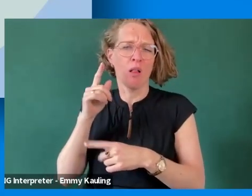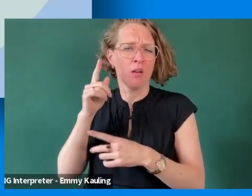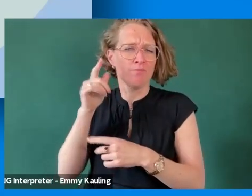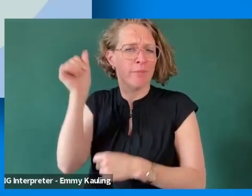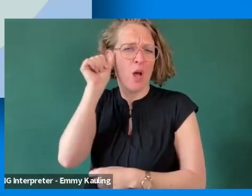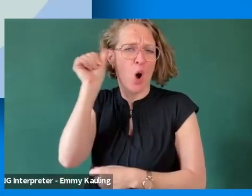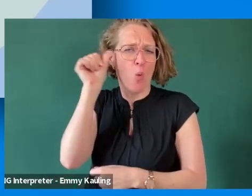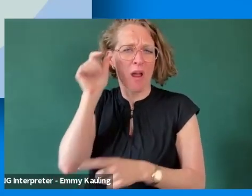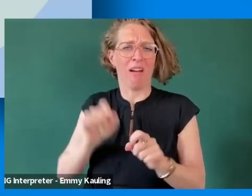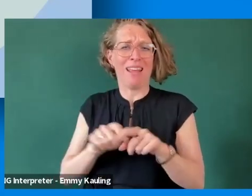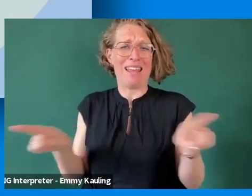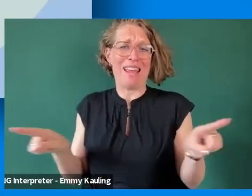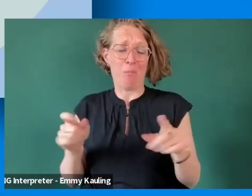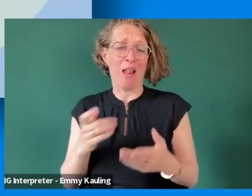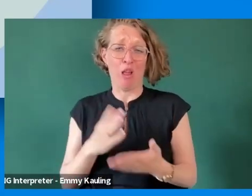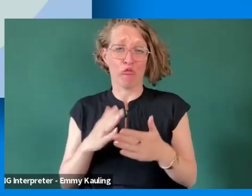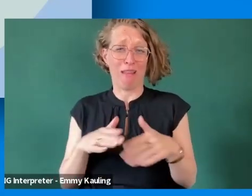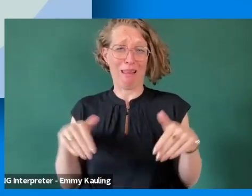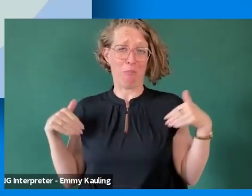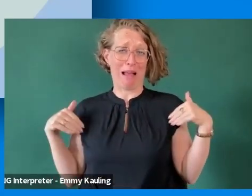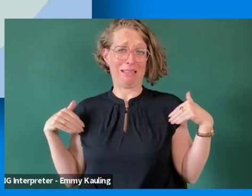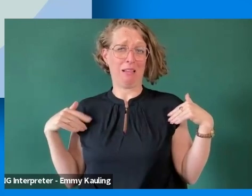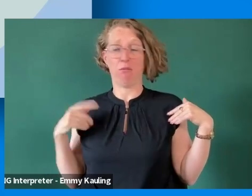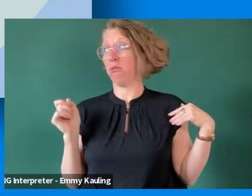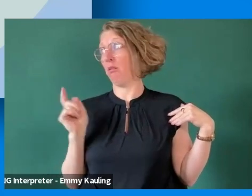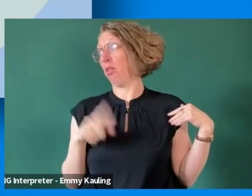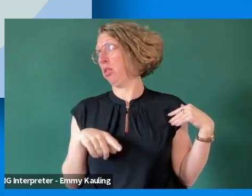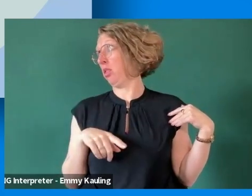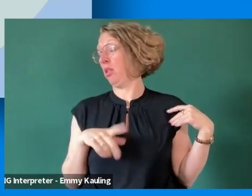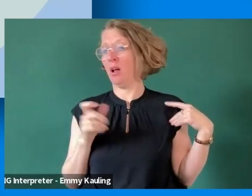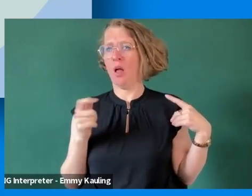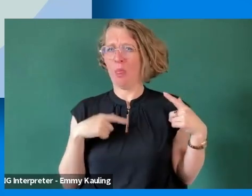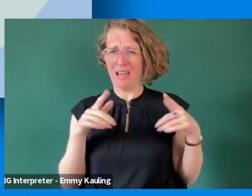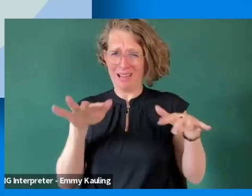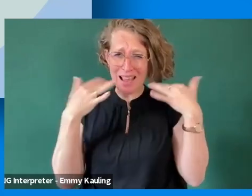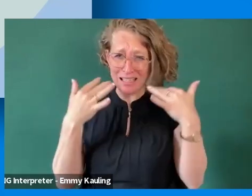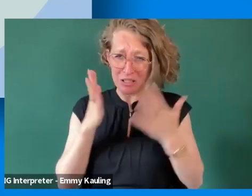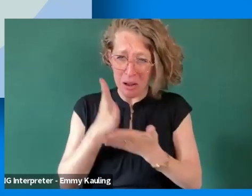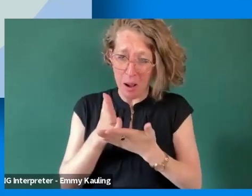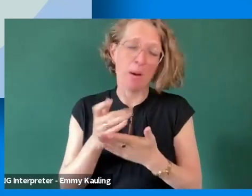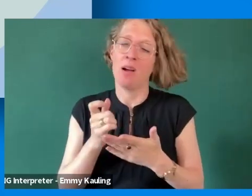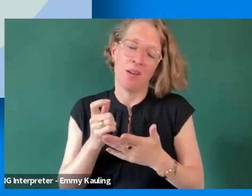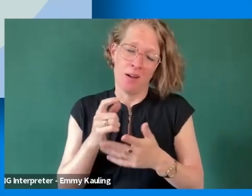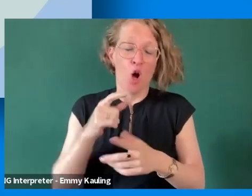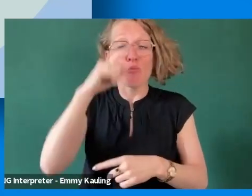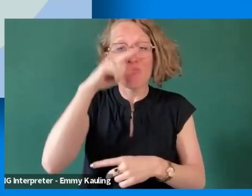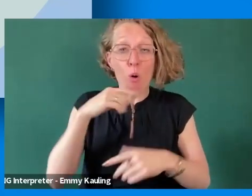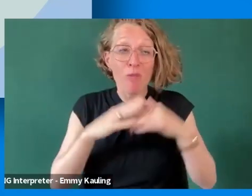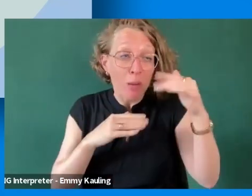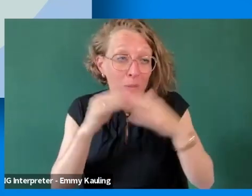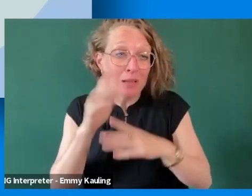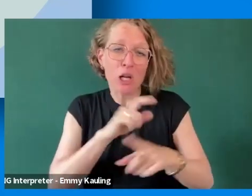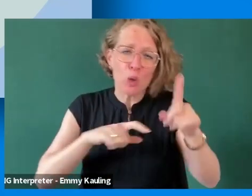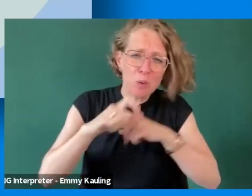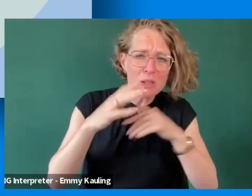is a relatively passive way of drawing attention to things. And I think profile building, community building, webinars,